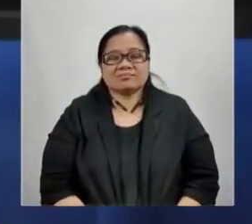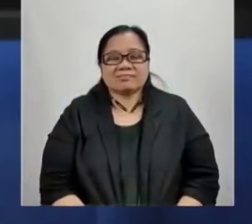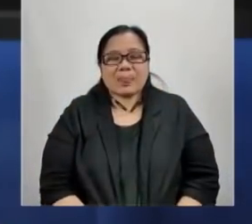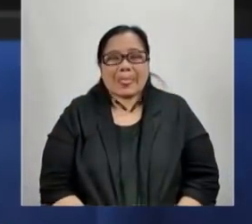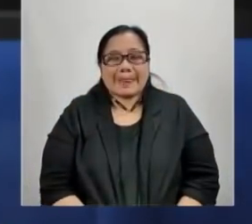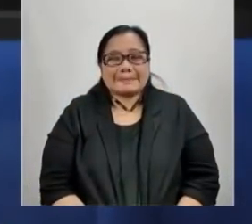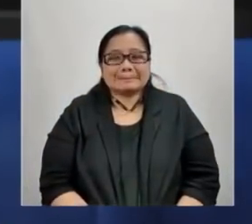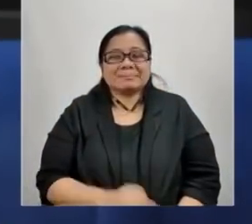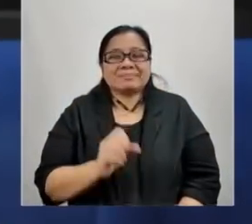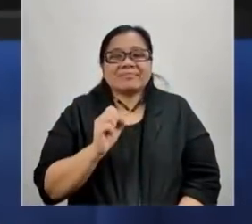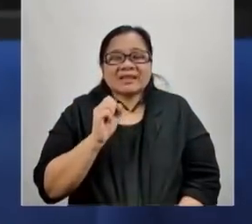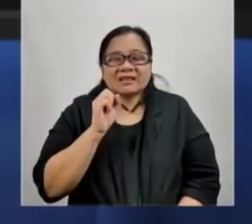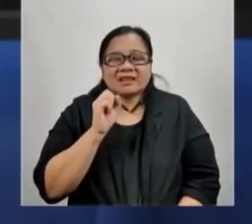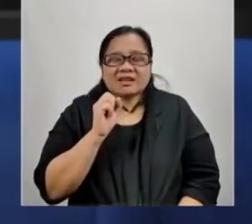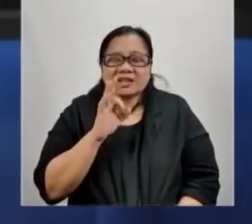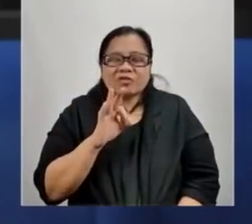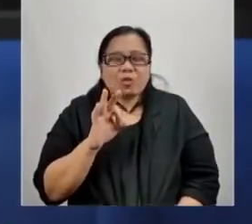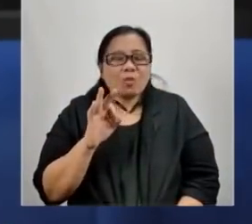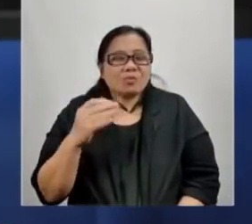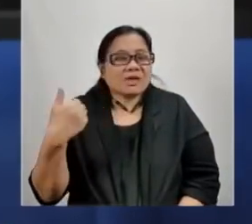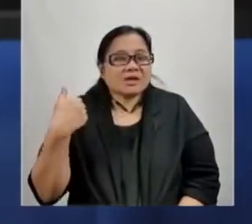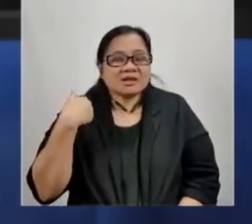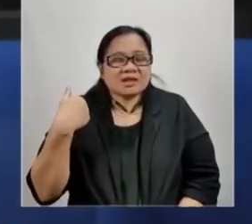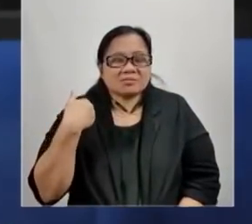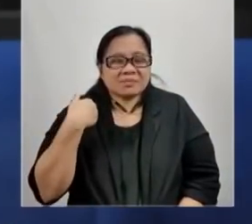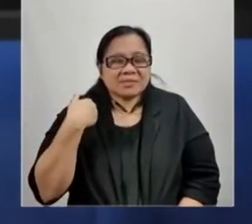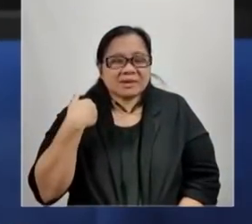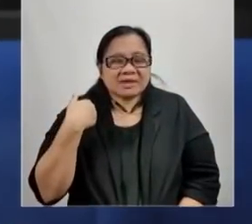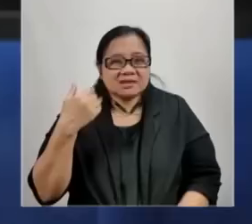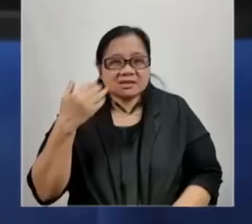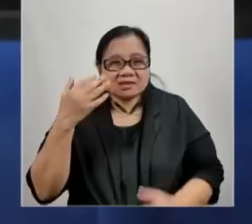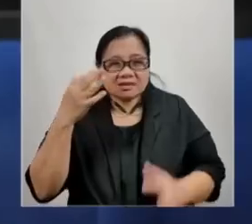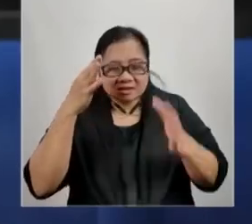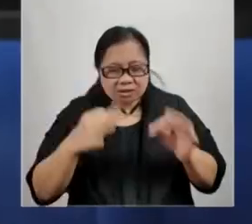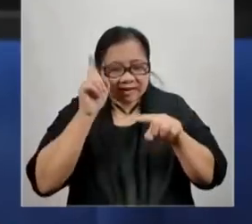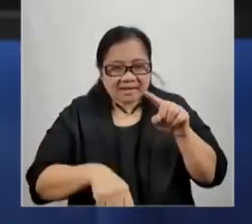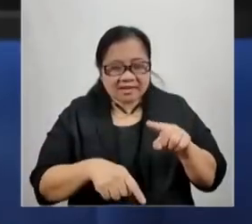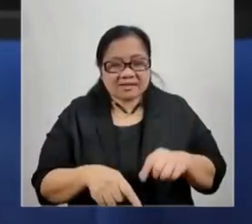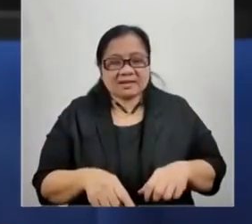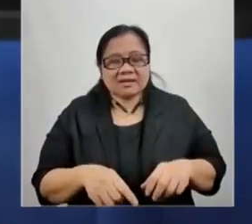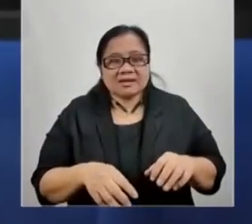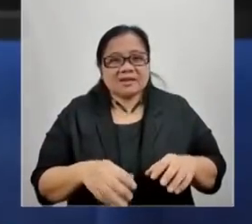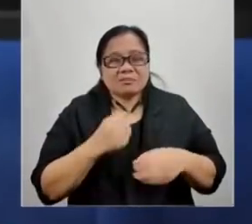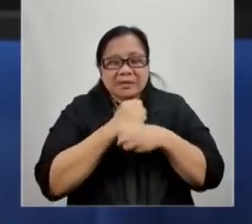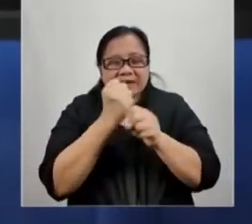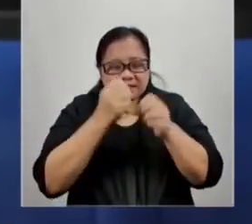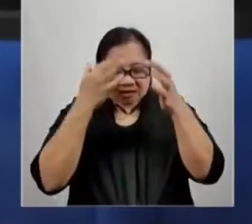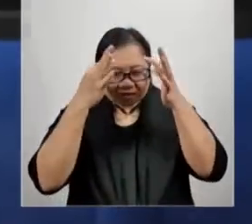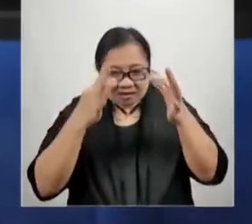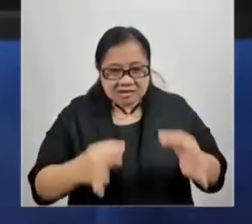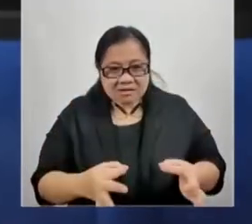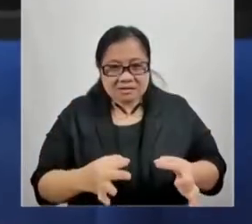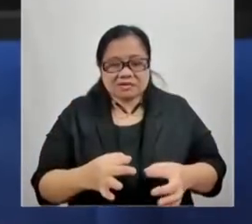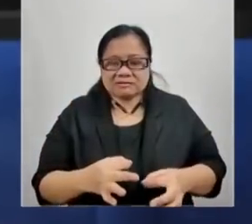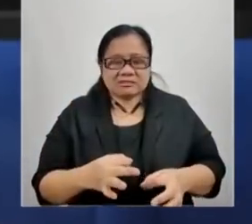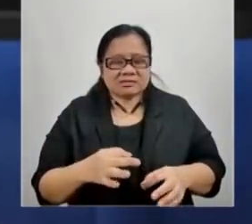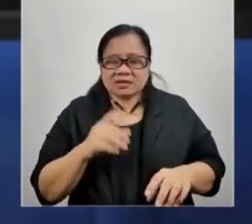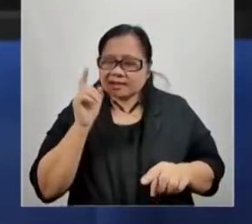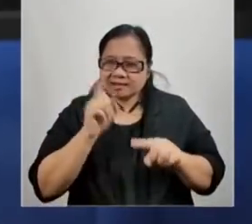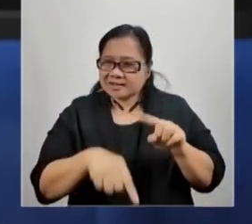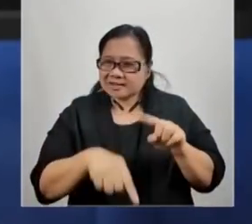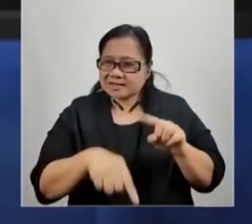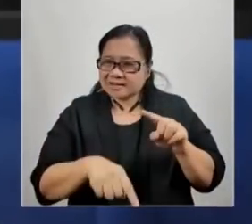then we cannot issue the resolution should not have been issued with such haste as it appears to have been